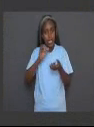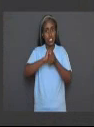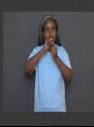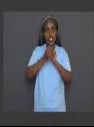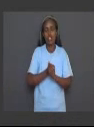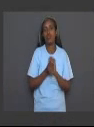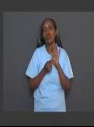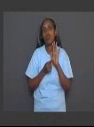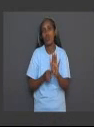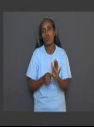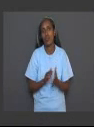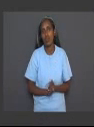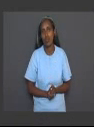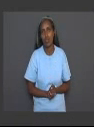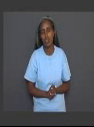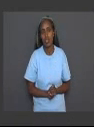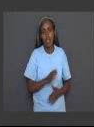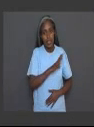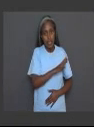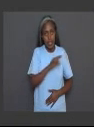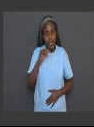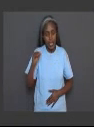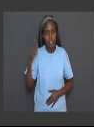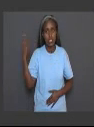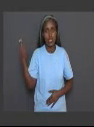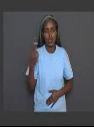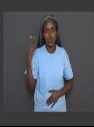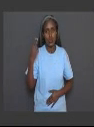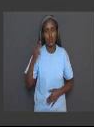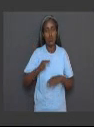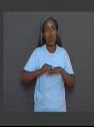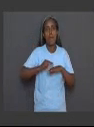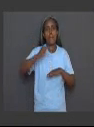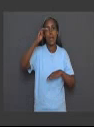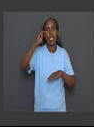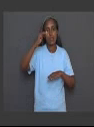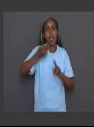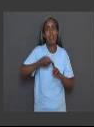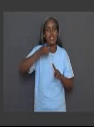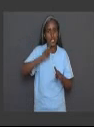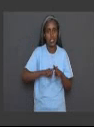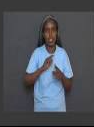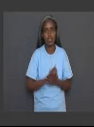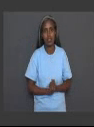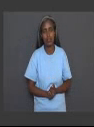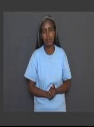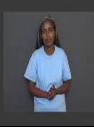a portfolio and is used to maximize returns.